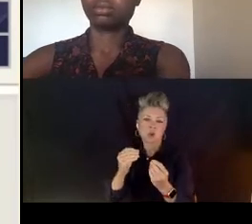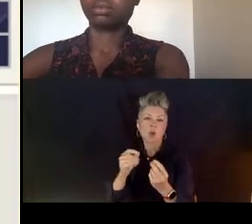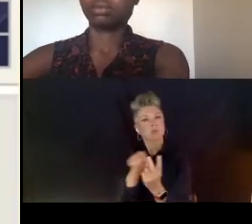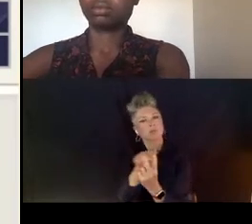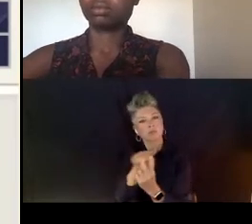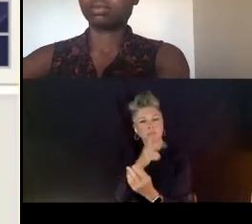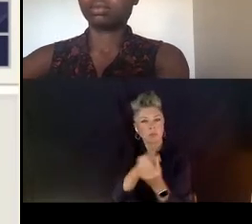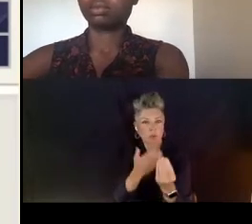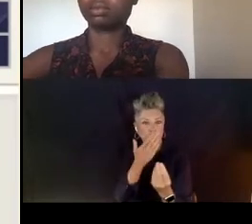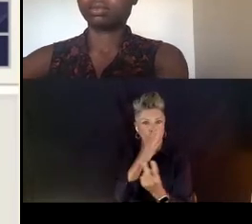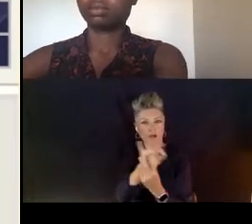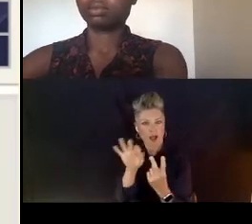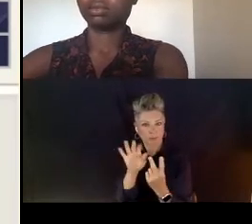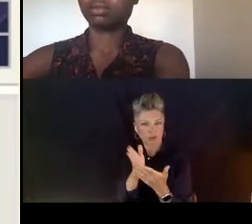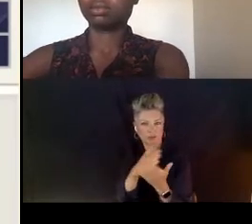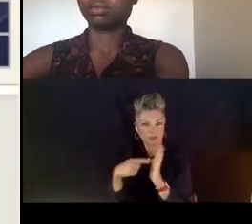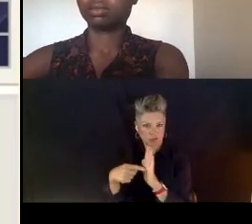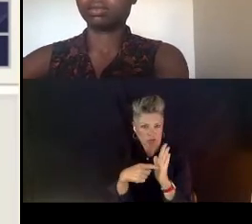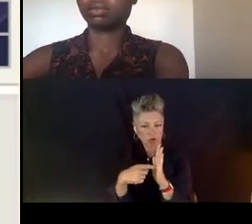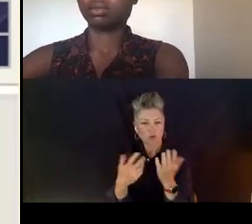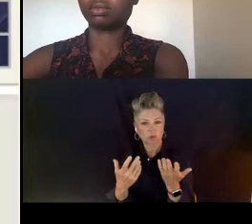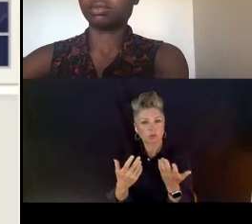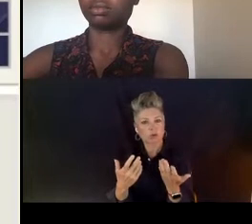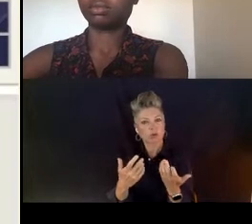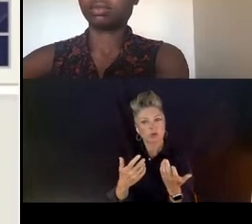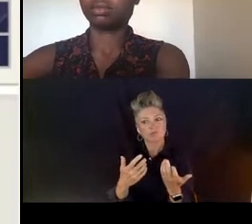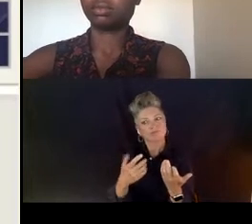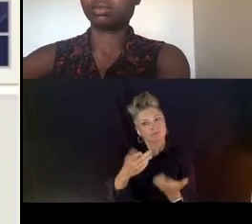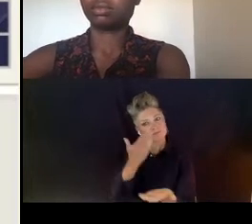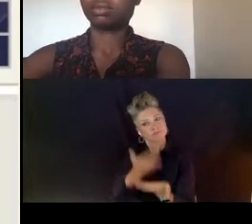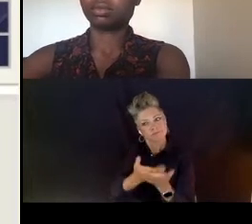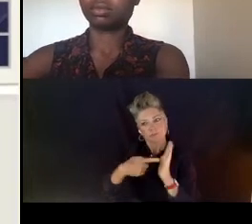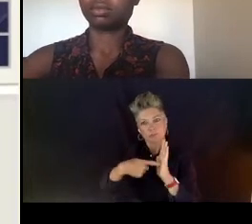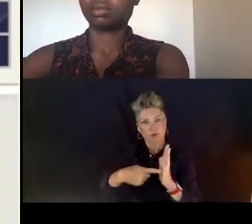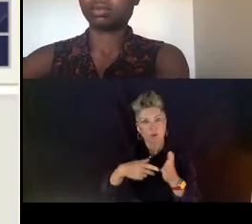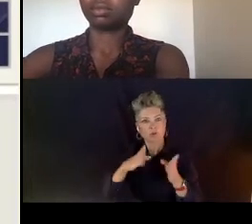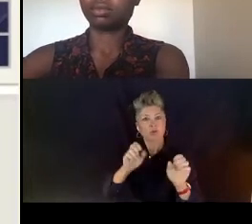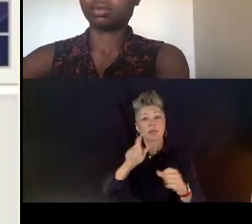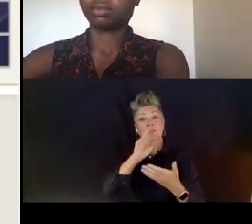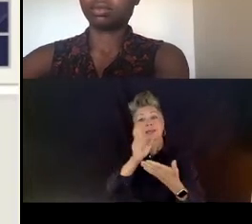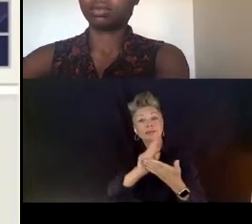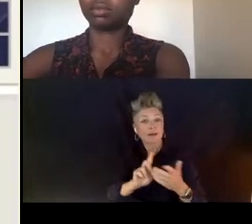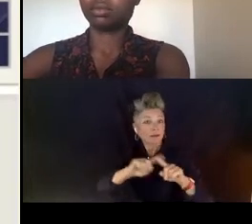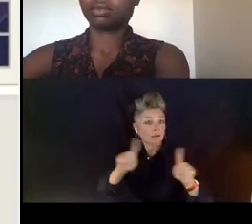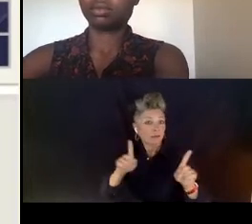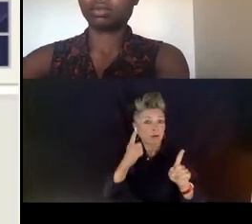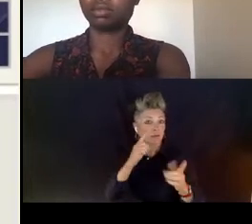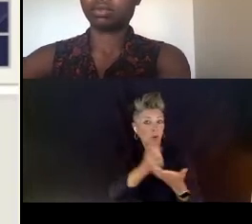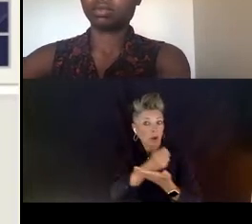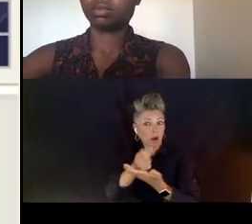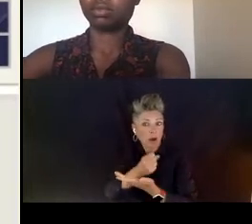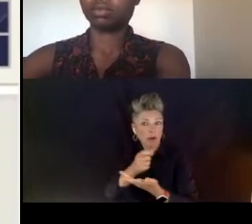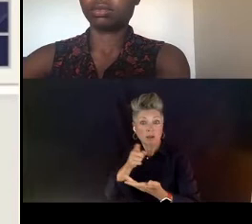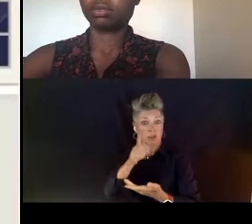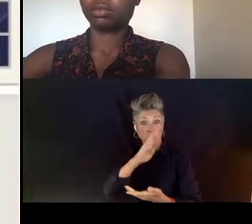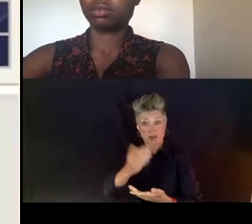share as far as the different ways that the street can actually be designed. So you probably would never know that the street that I showed